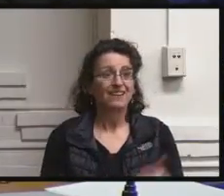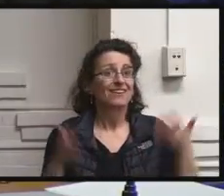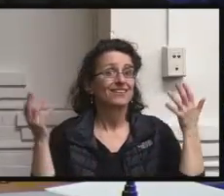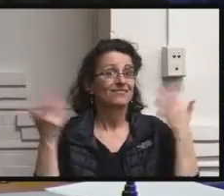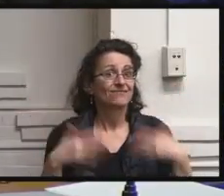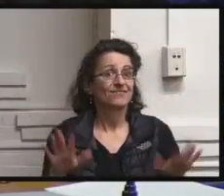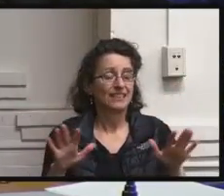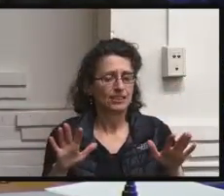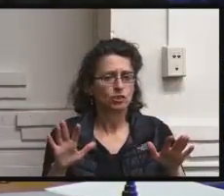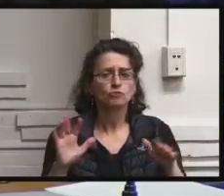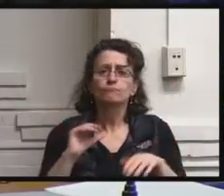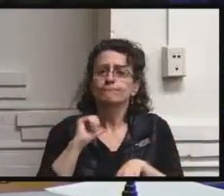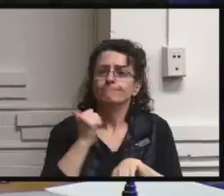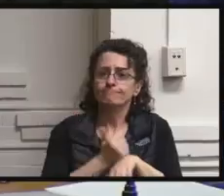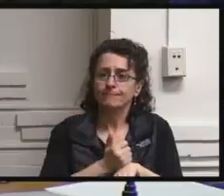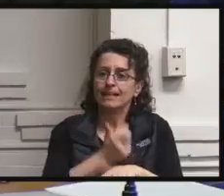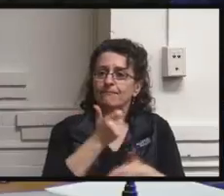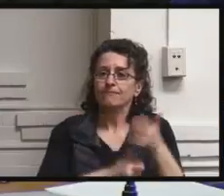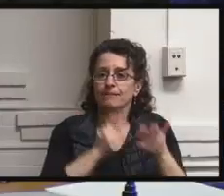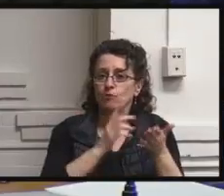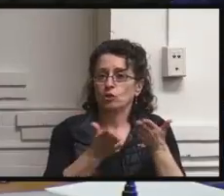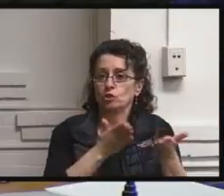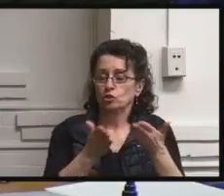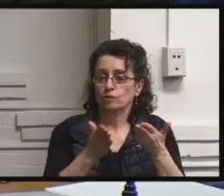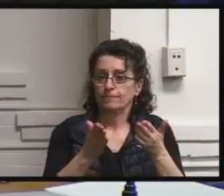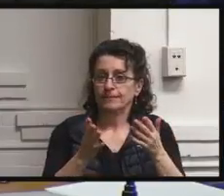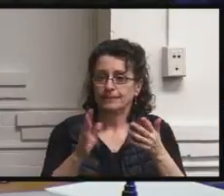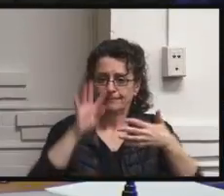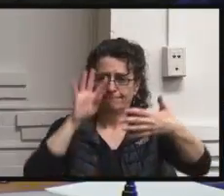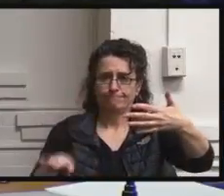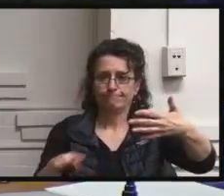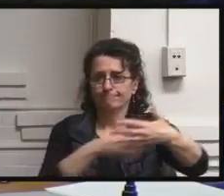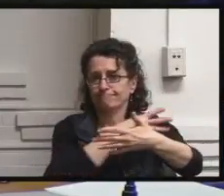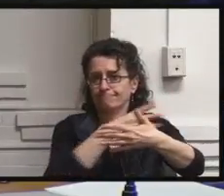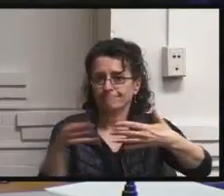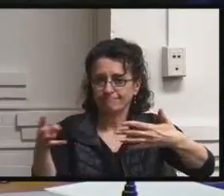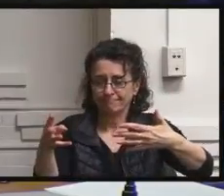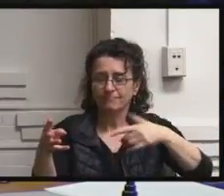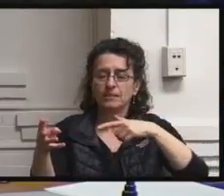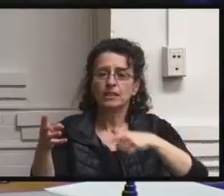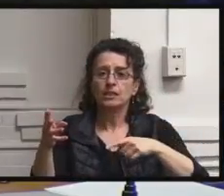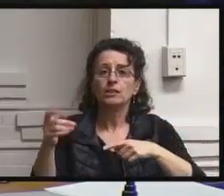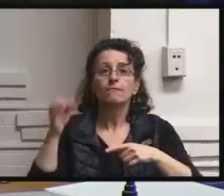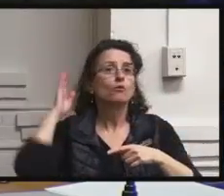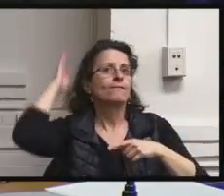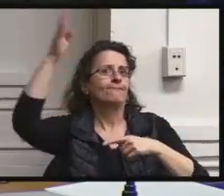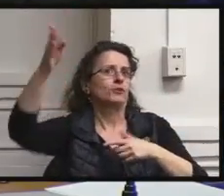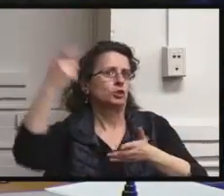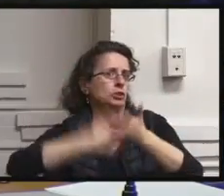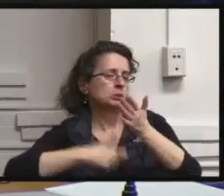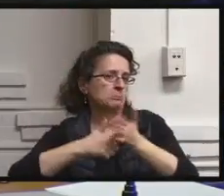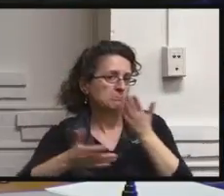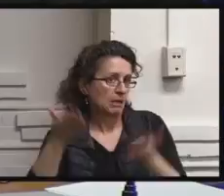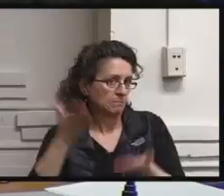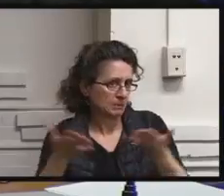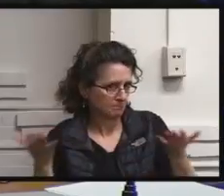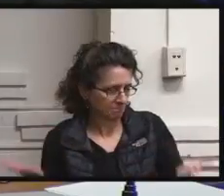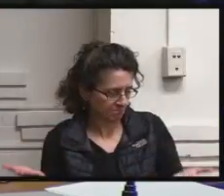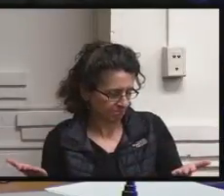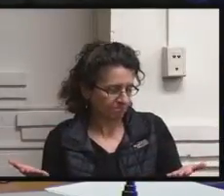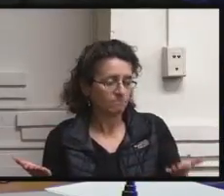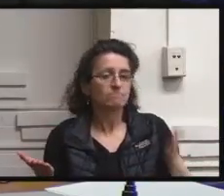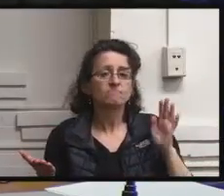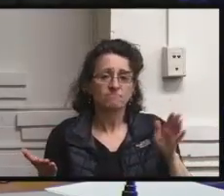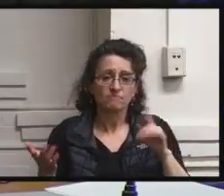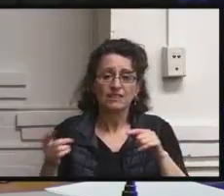a fee-for-service structure through which the district could raise its revenue in the future. for consideration